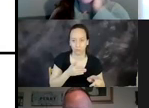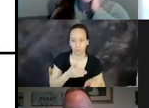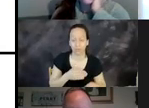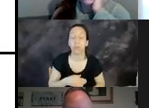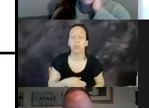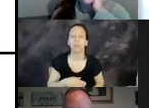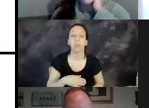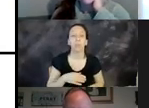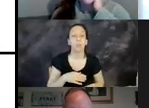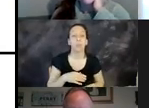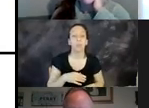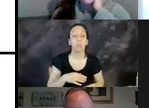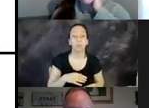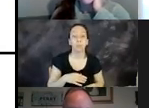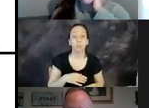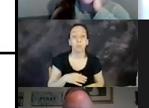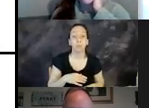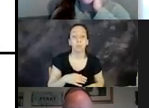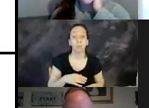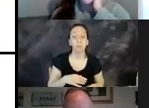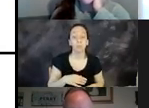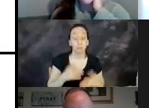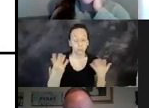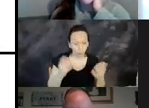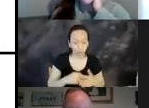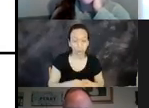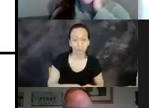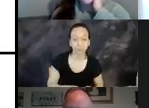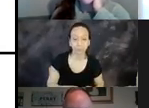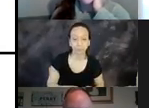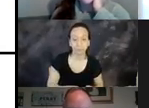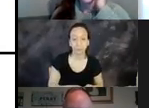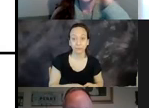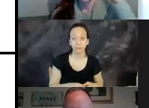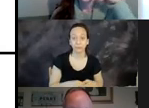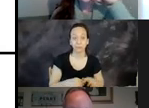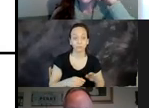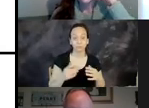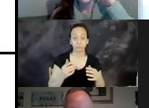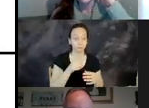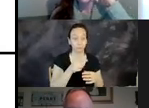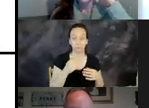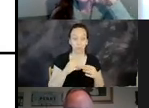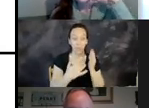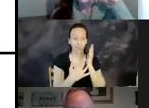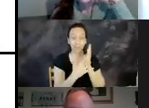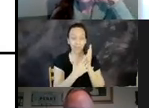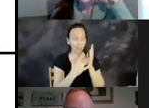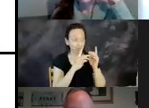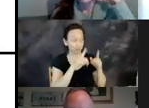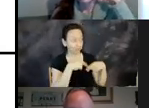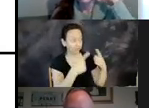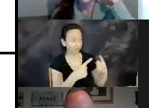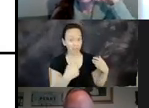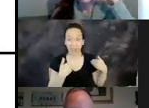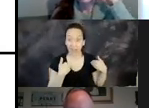while we're taking advantage of some pretty proven technology, we've also worked with the vendor